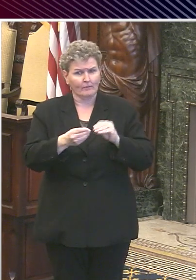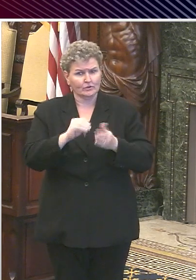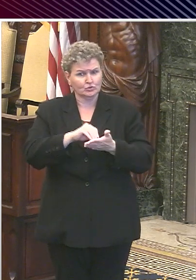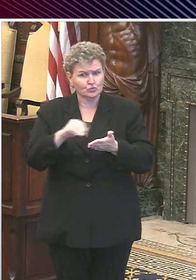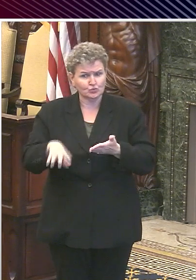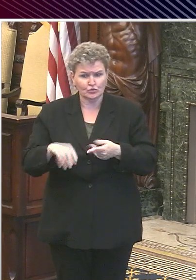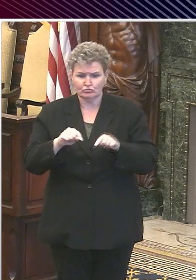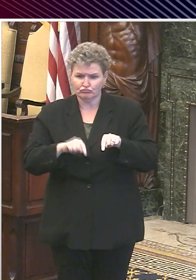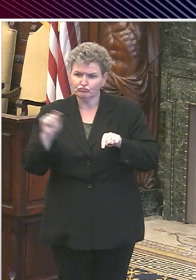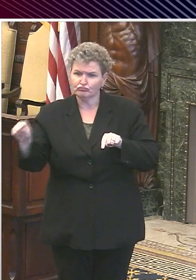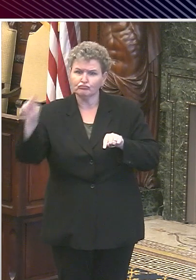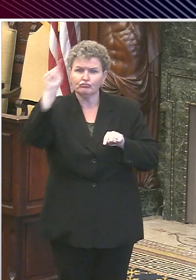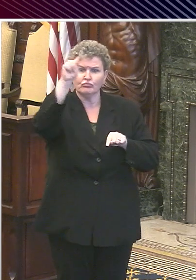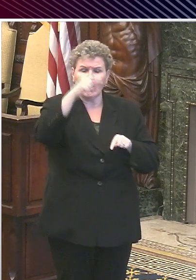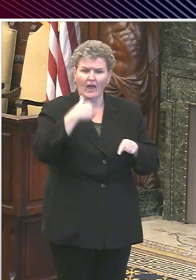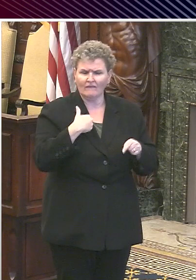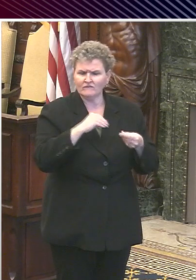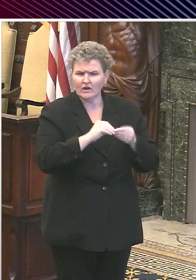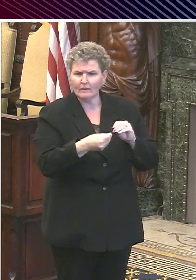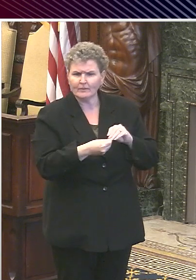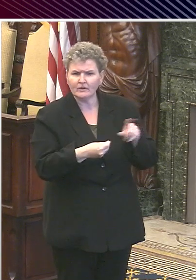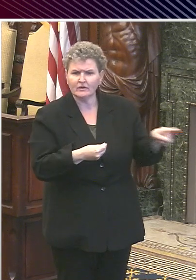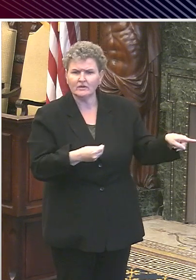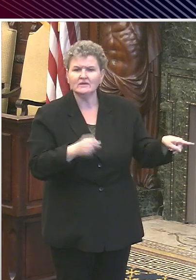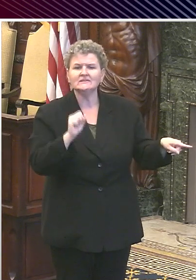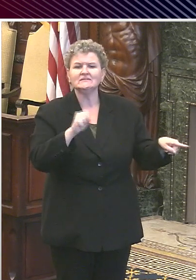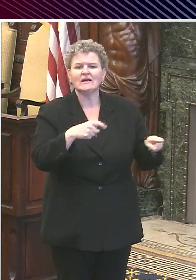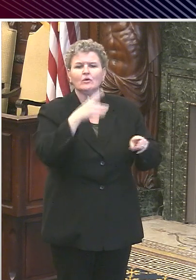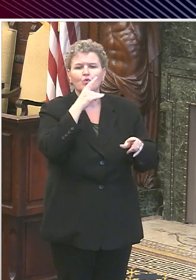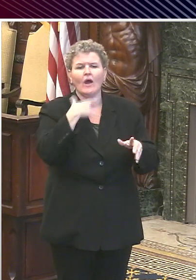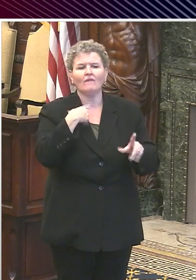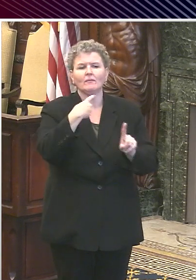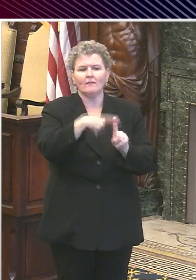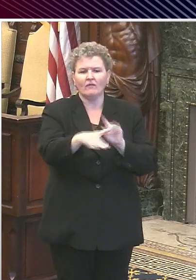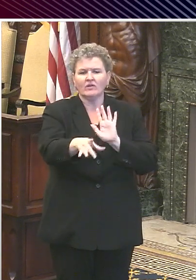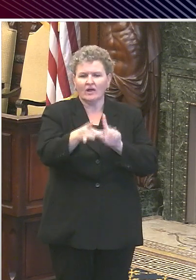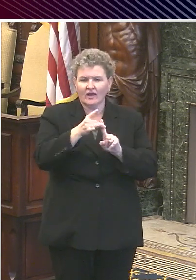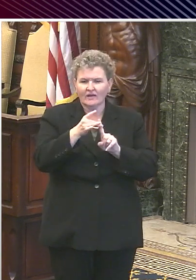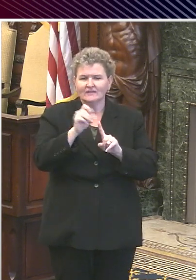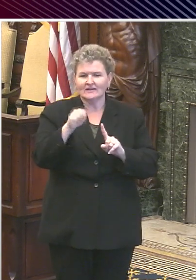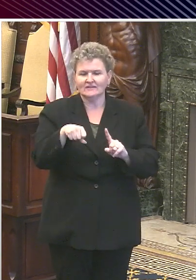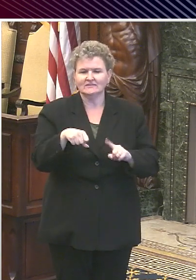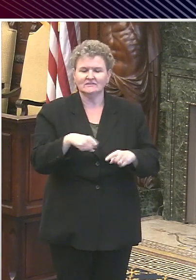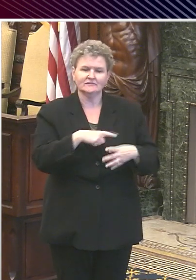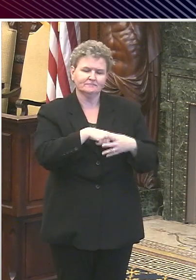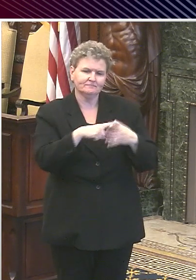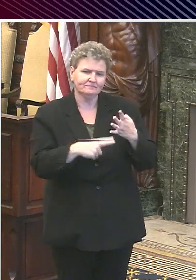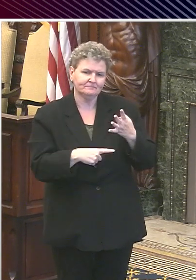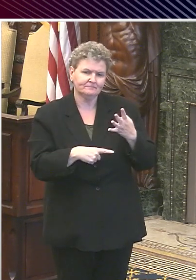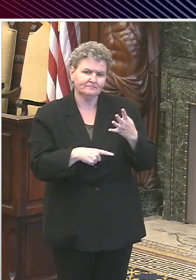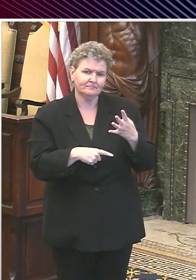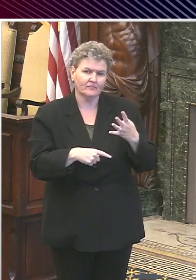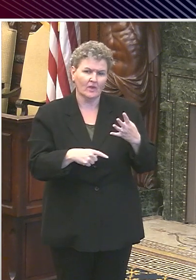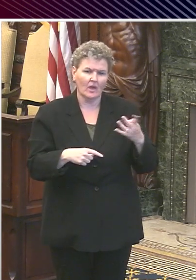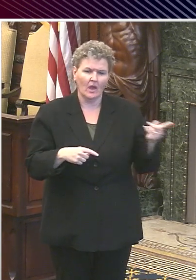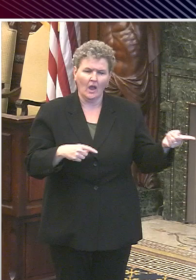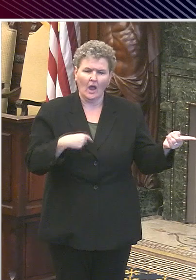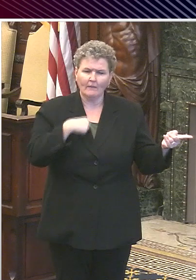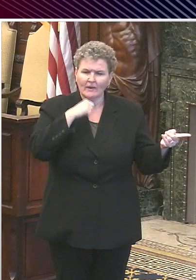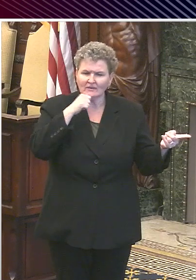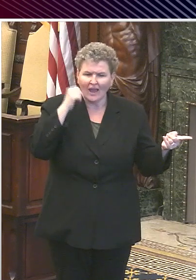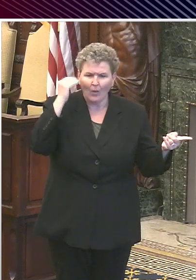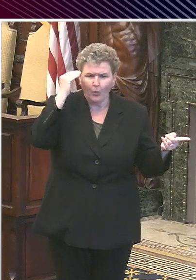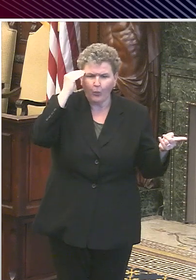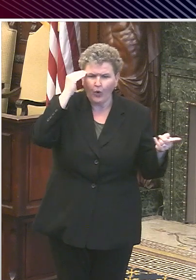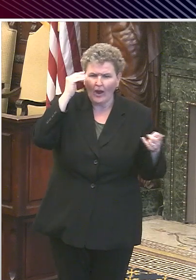of positive cases? Number of positive cases. We've had, I'm not aware of